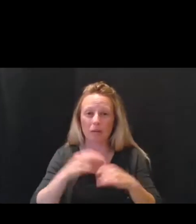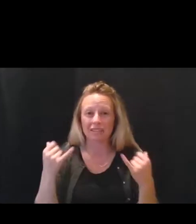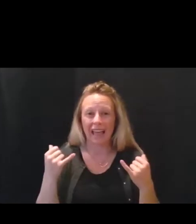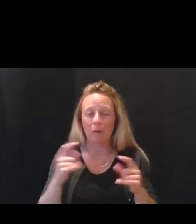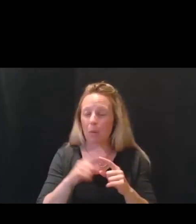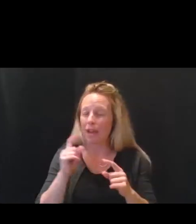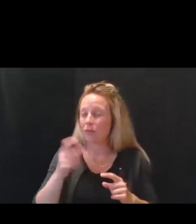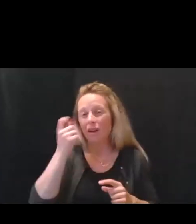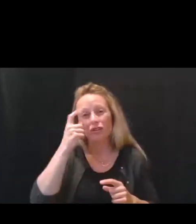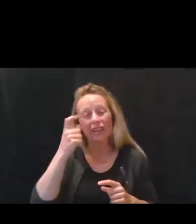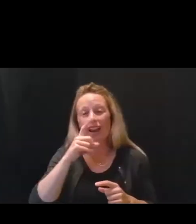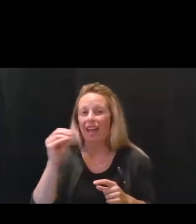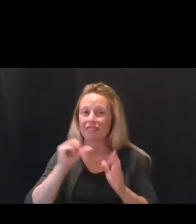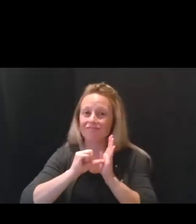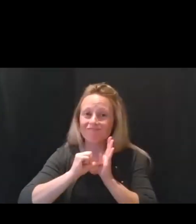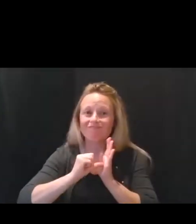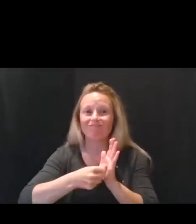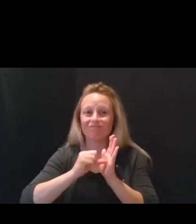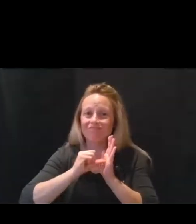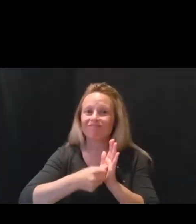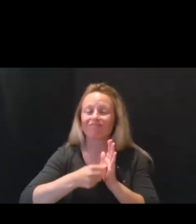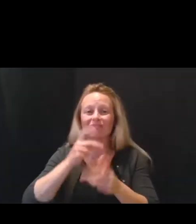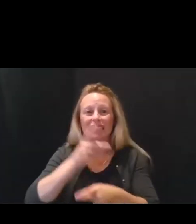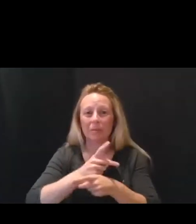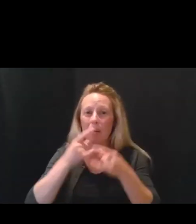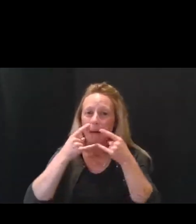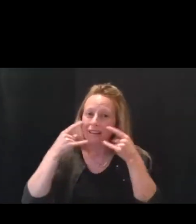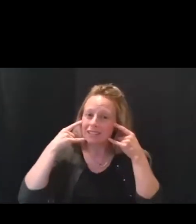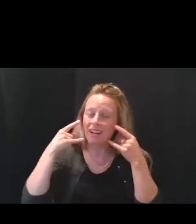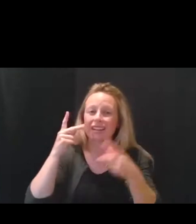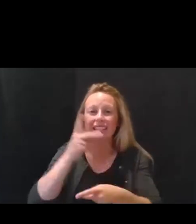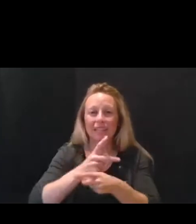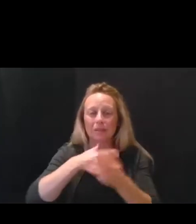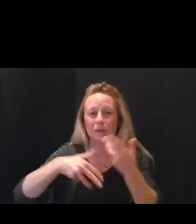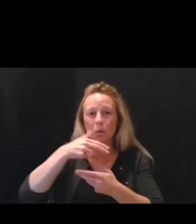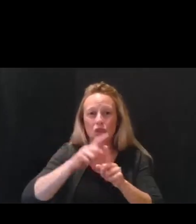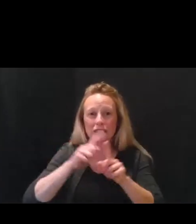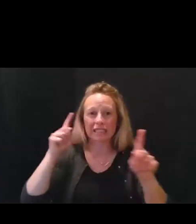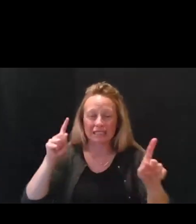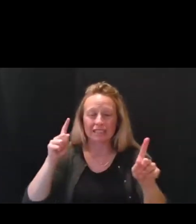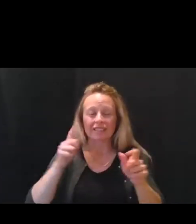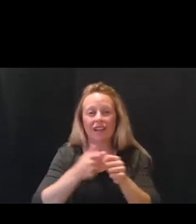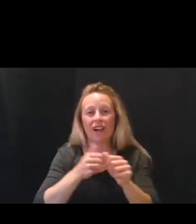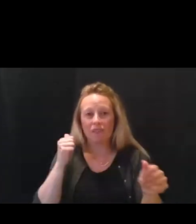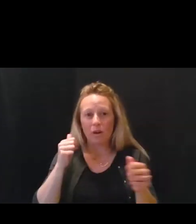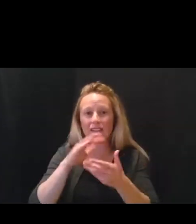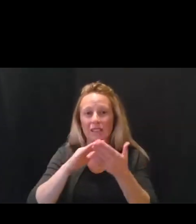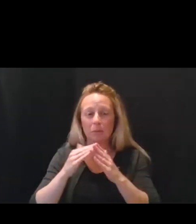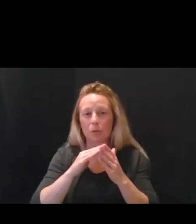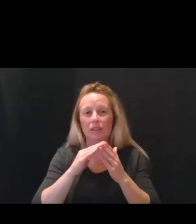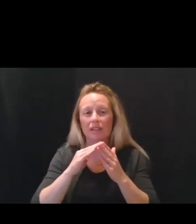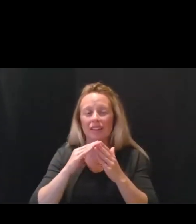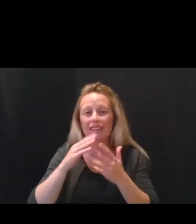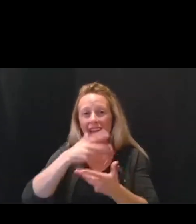and we have to reinforce to keep our masks on, keep our social distance going, avoid community gatherings.